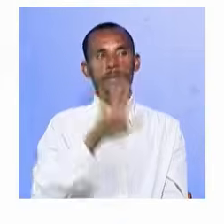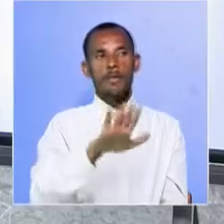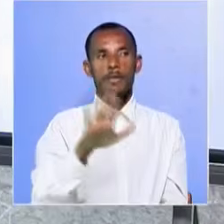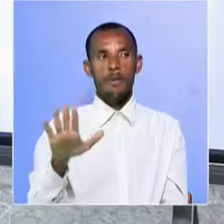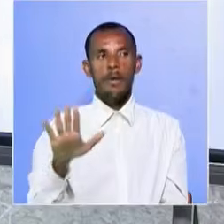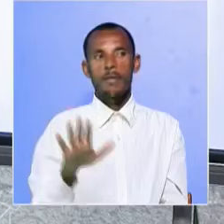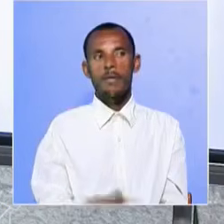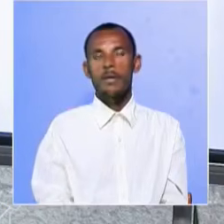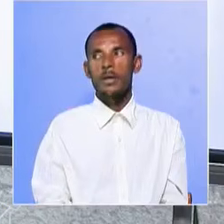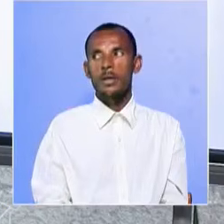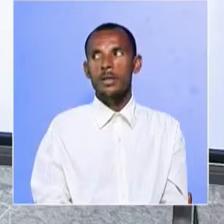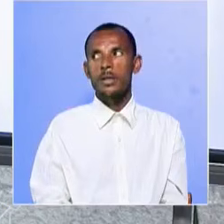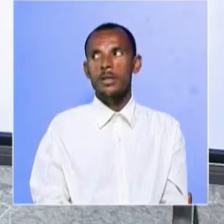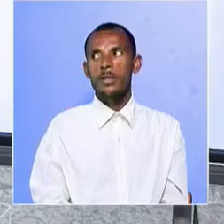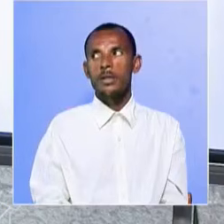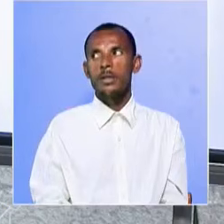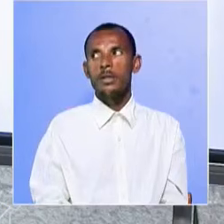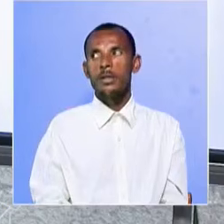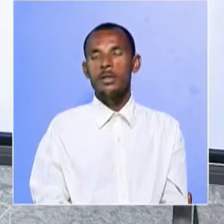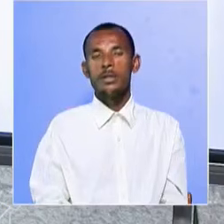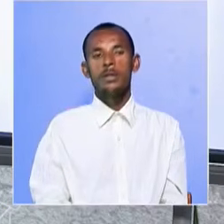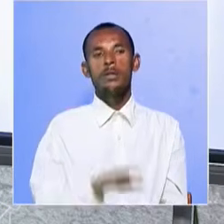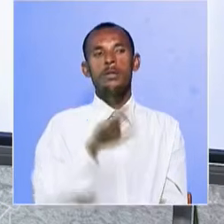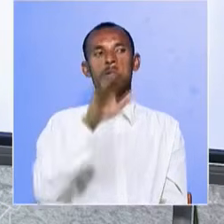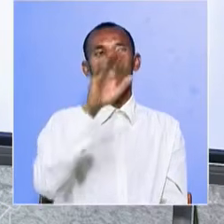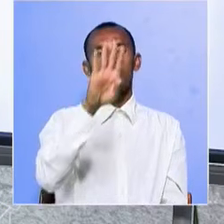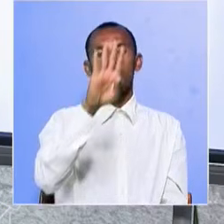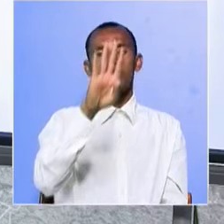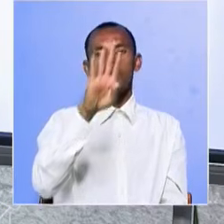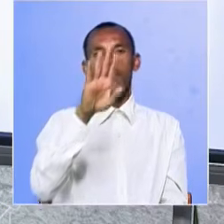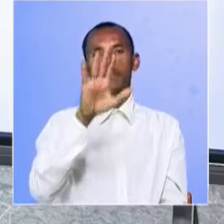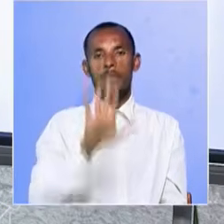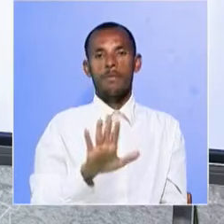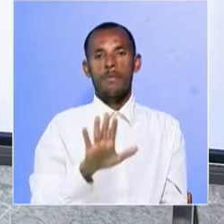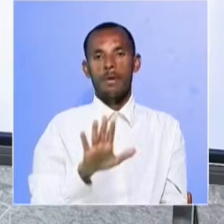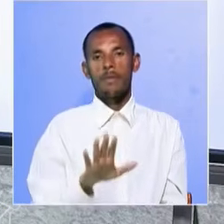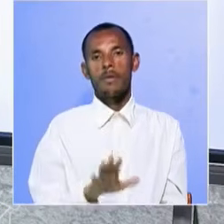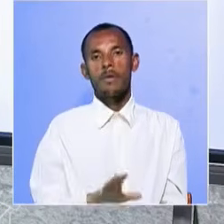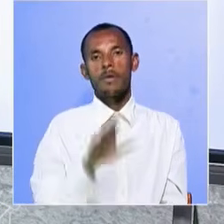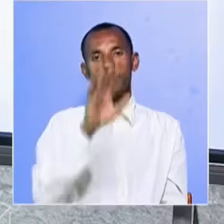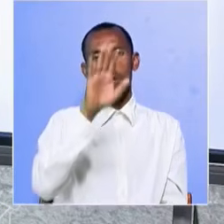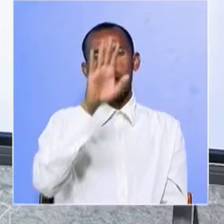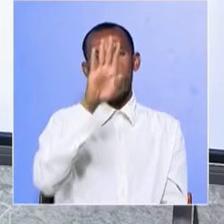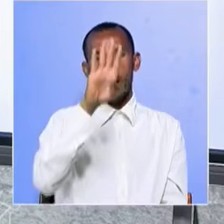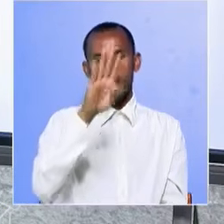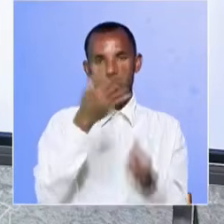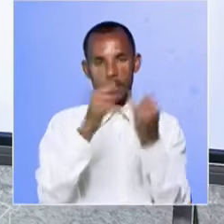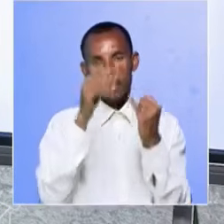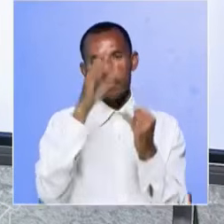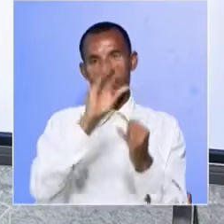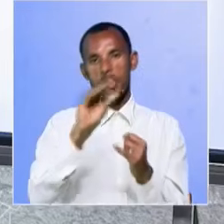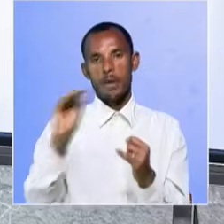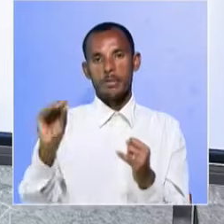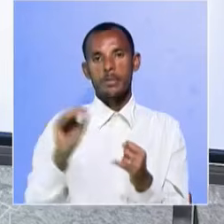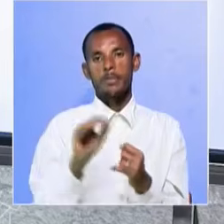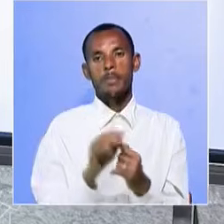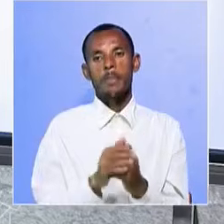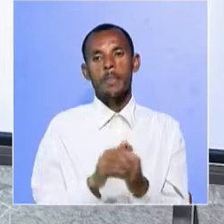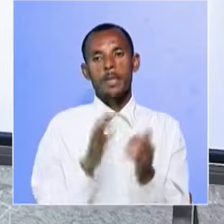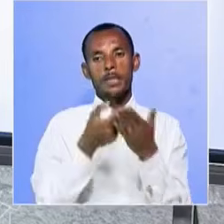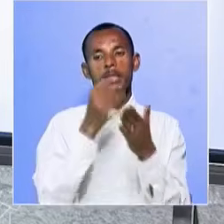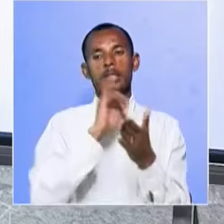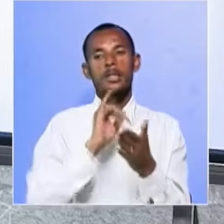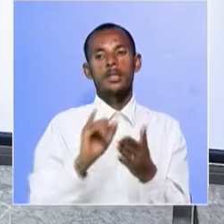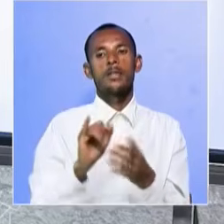It's around 4 over 55. Okay, so this